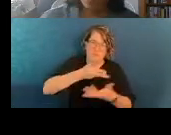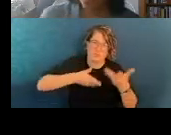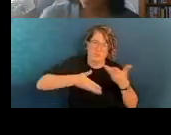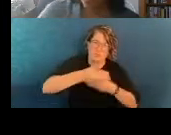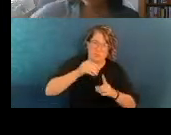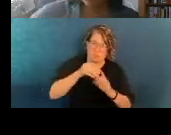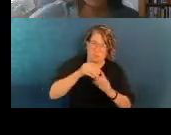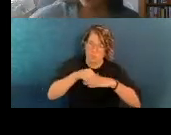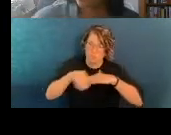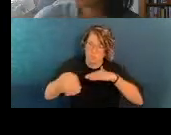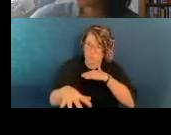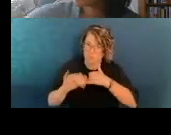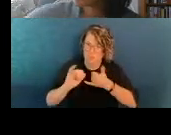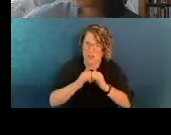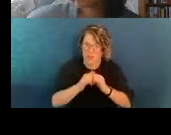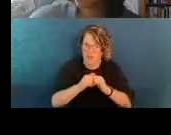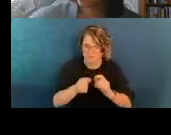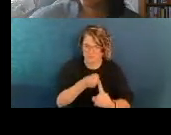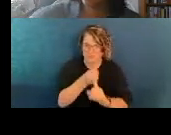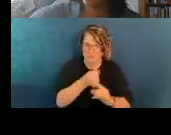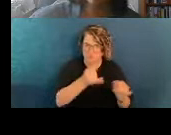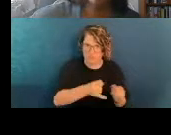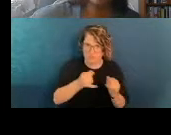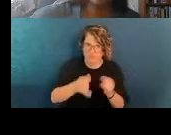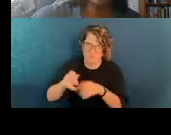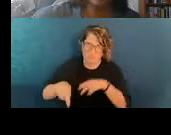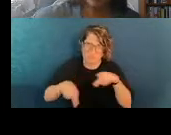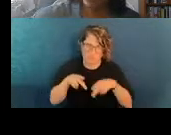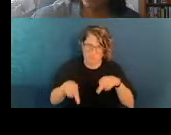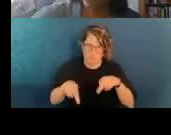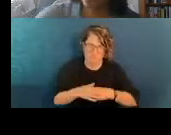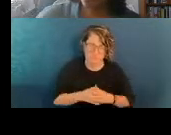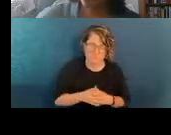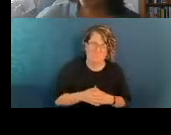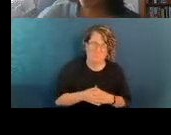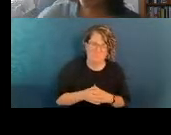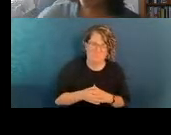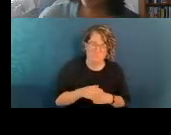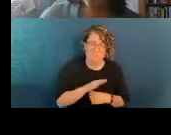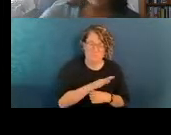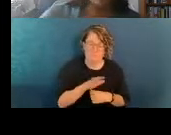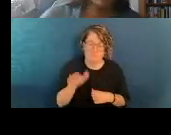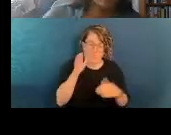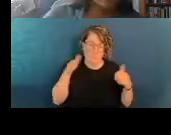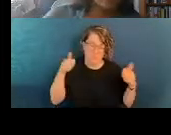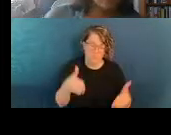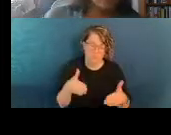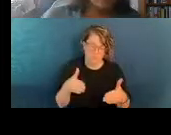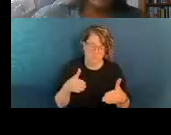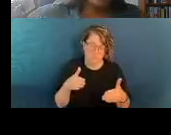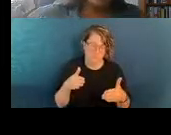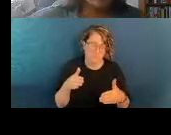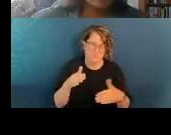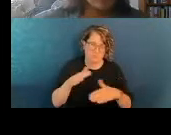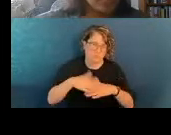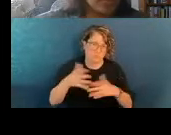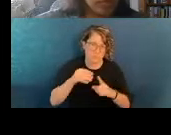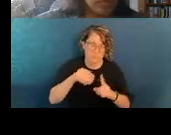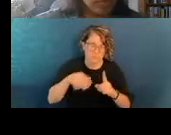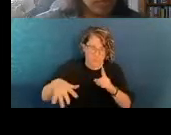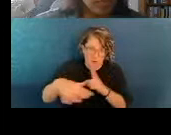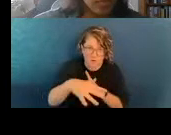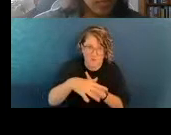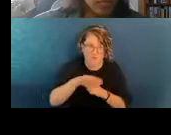on individual people's lives. Their report focused on inequities in the contextual realities in which a person